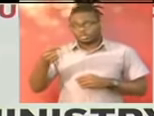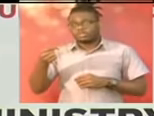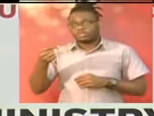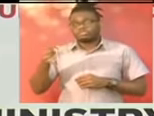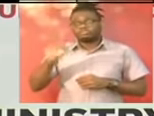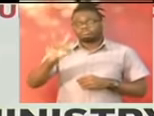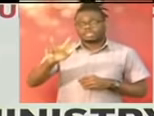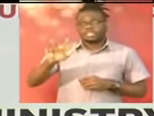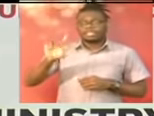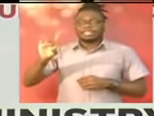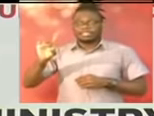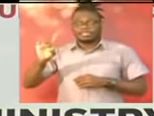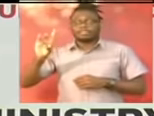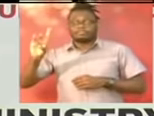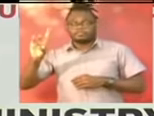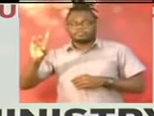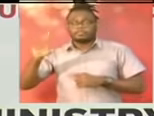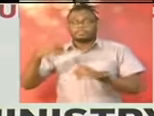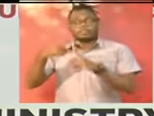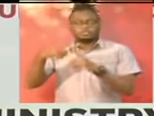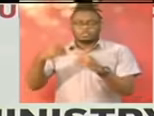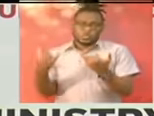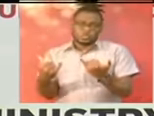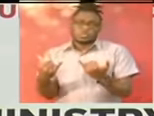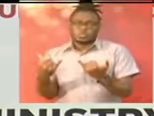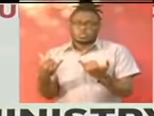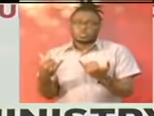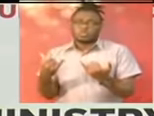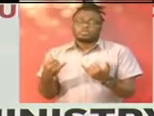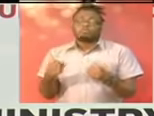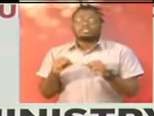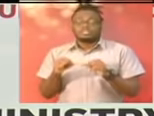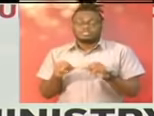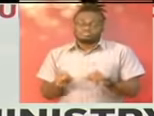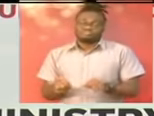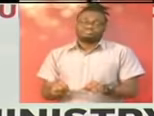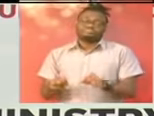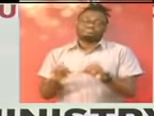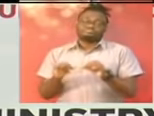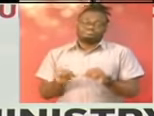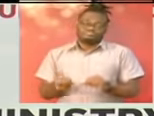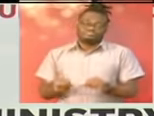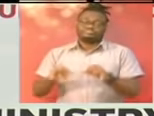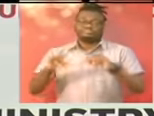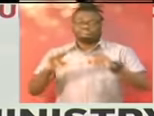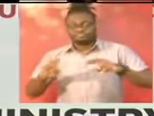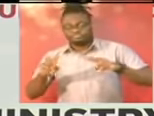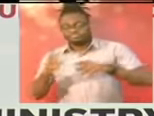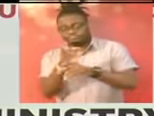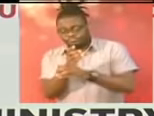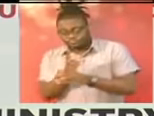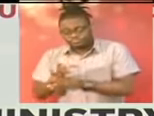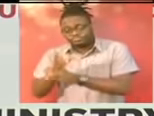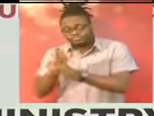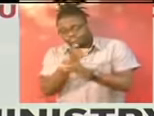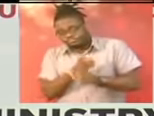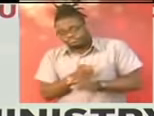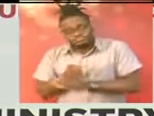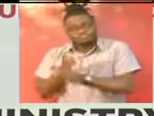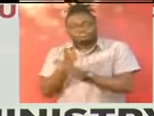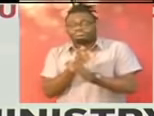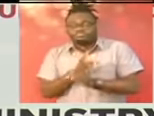6,378. So 6,378 people are still being followed, they're still being monitored, and they still are yet to be designated